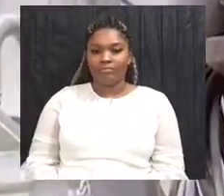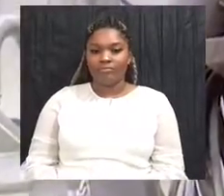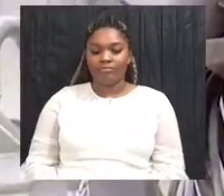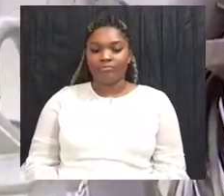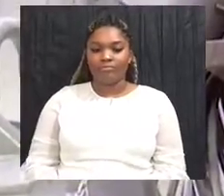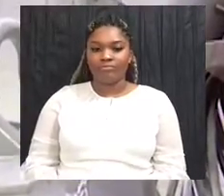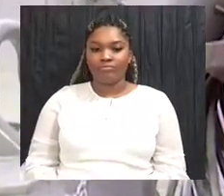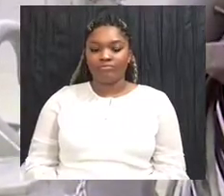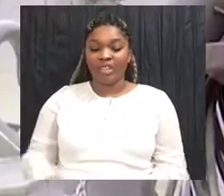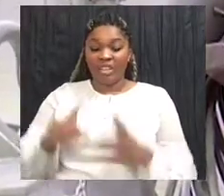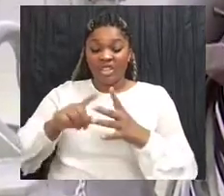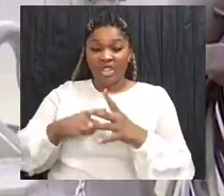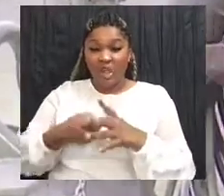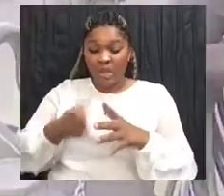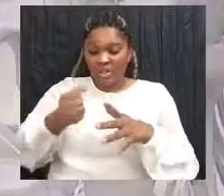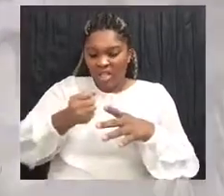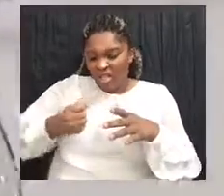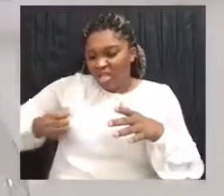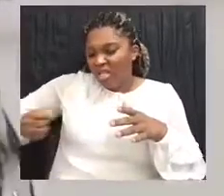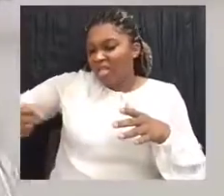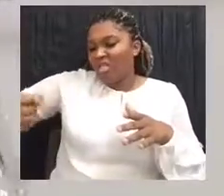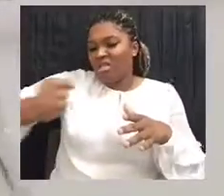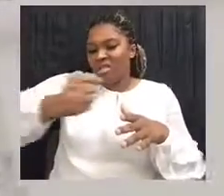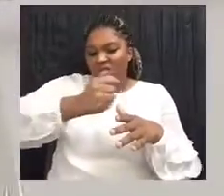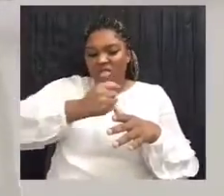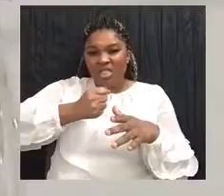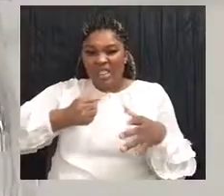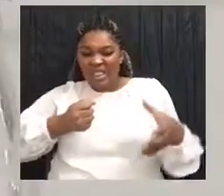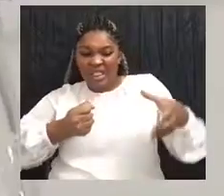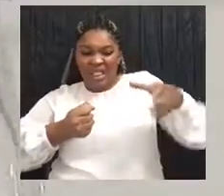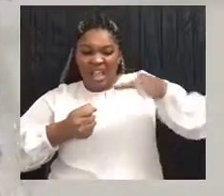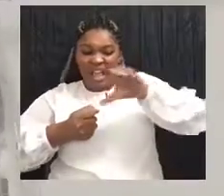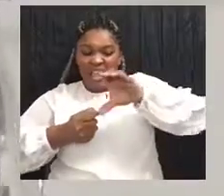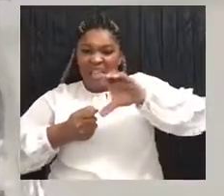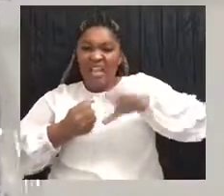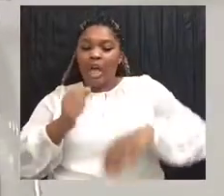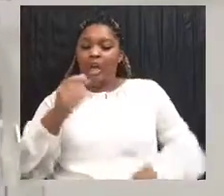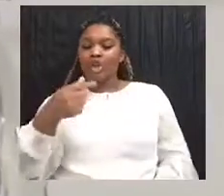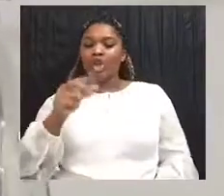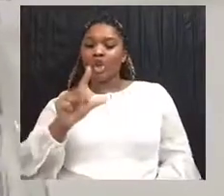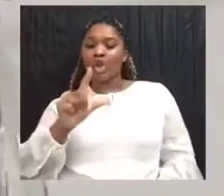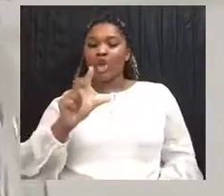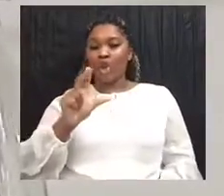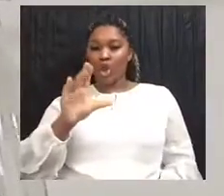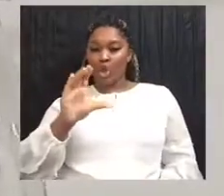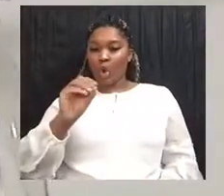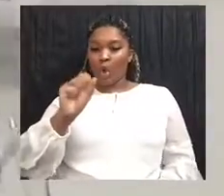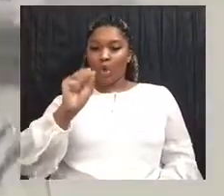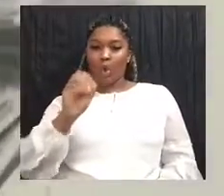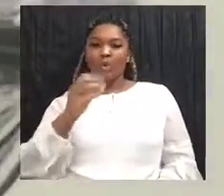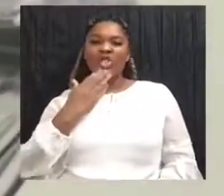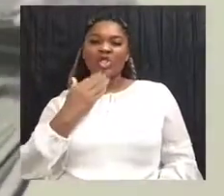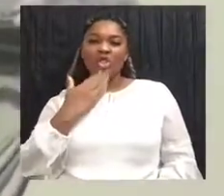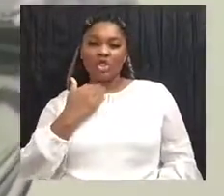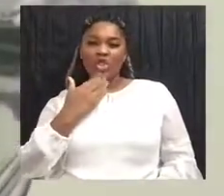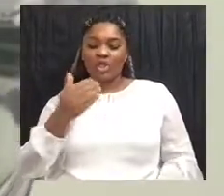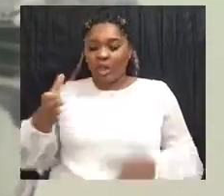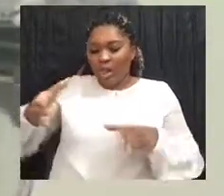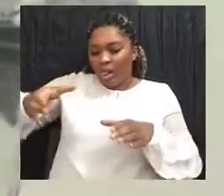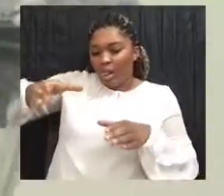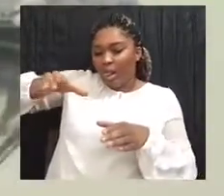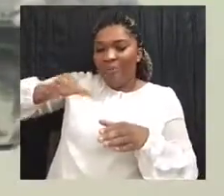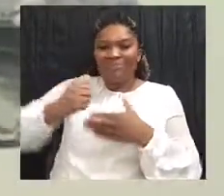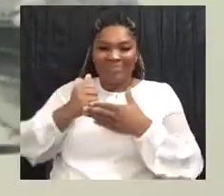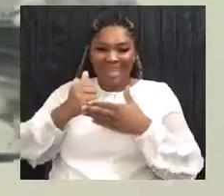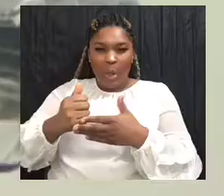As it begins mixing, they pour in glucose syrup, a sweetener. Because it's liquid, it helps keep the gum base soft.